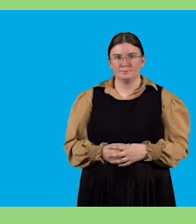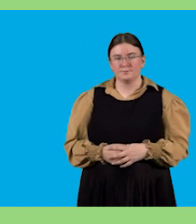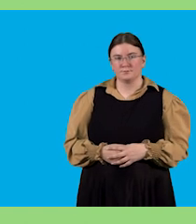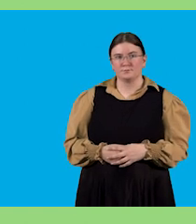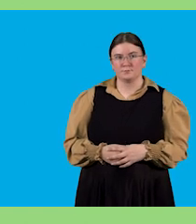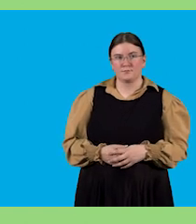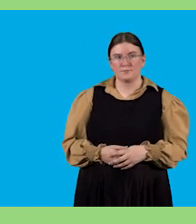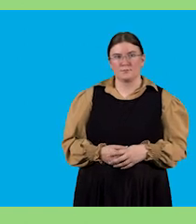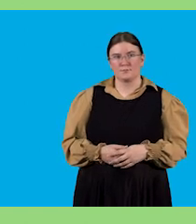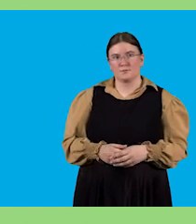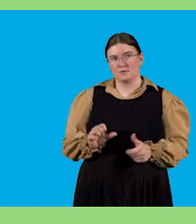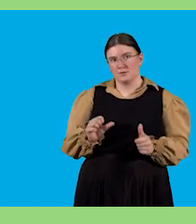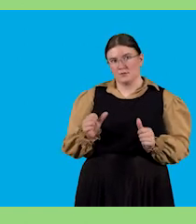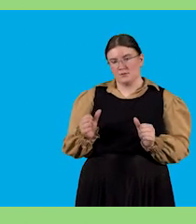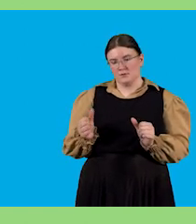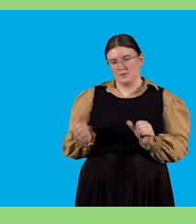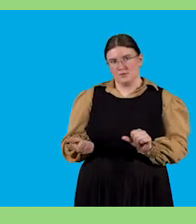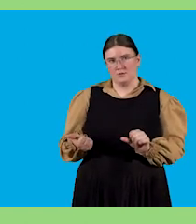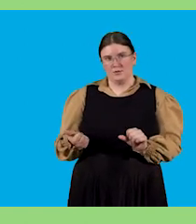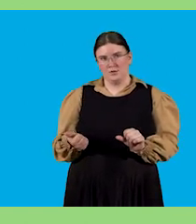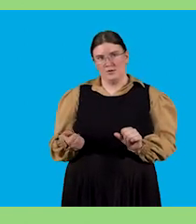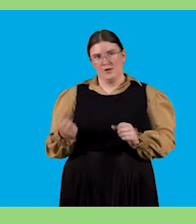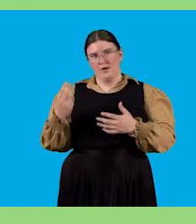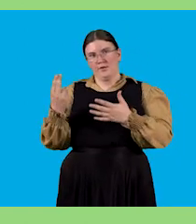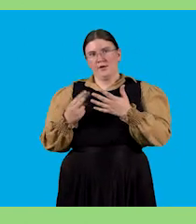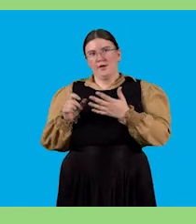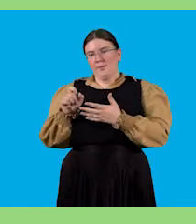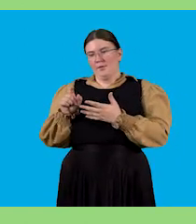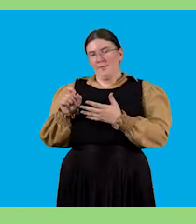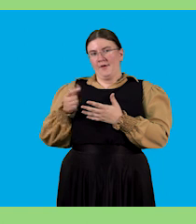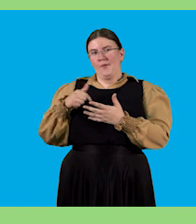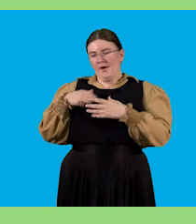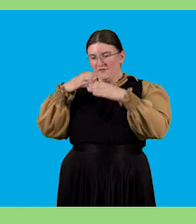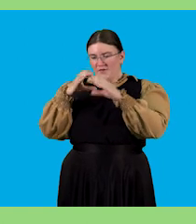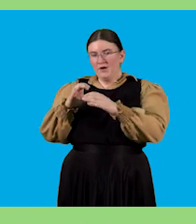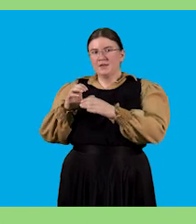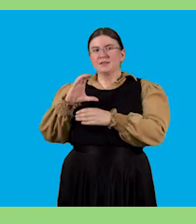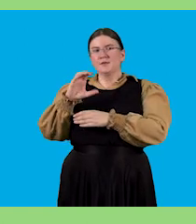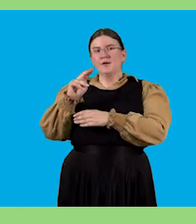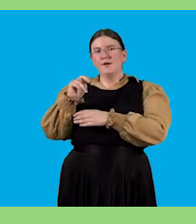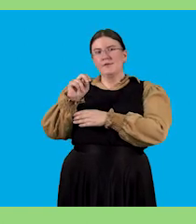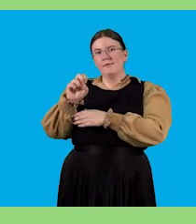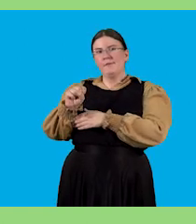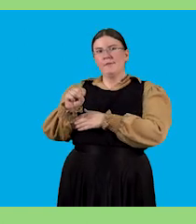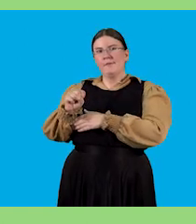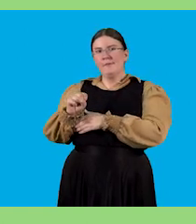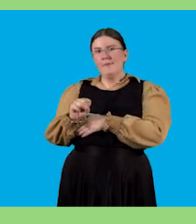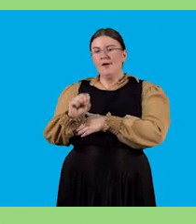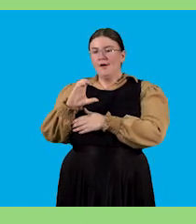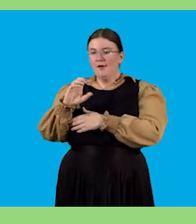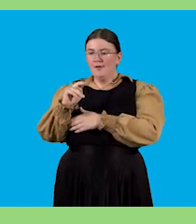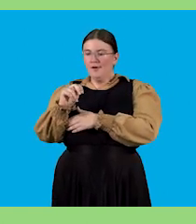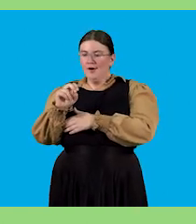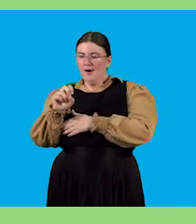Then we have another human figure, and here we are basically looking at the central nervous system. So